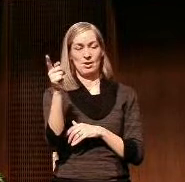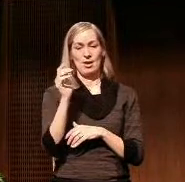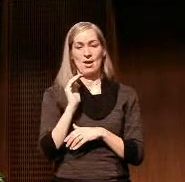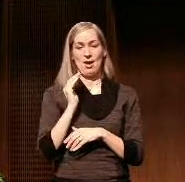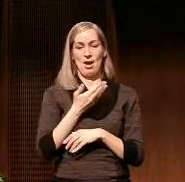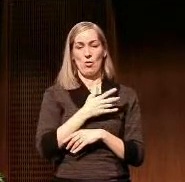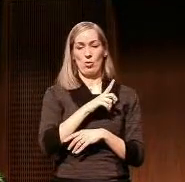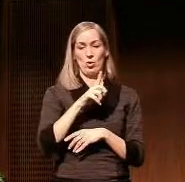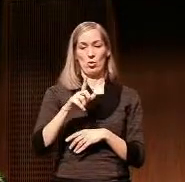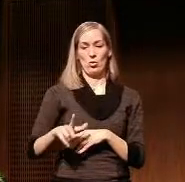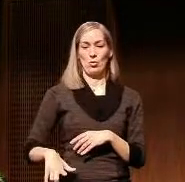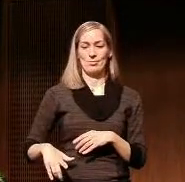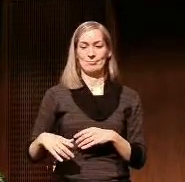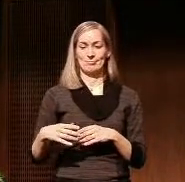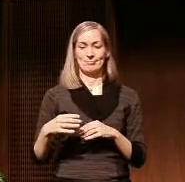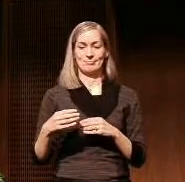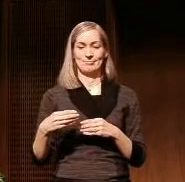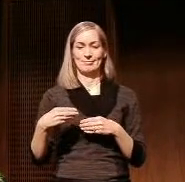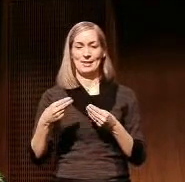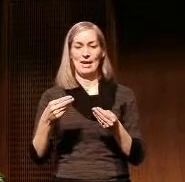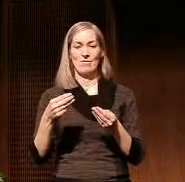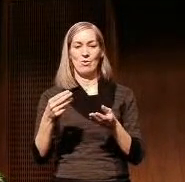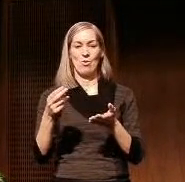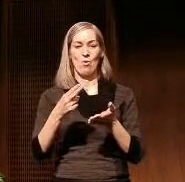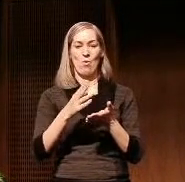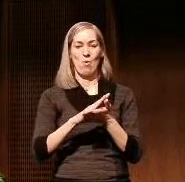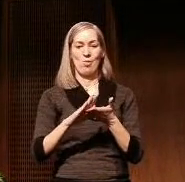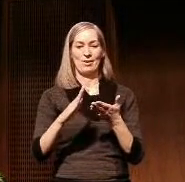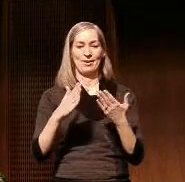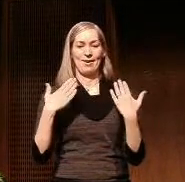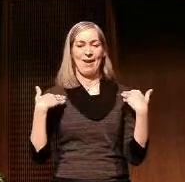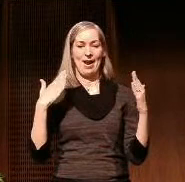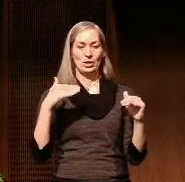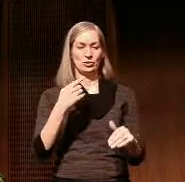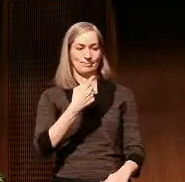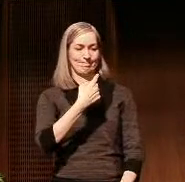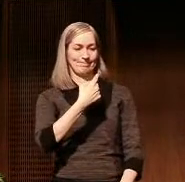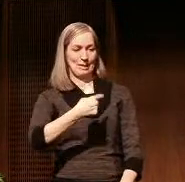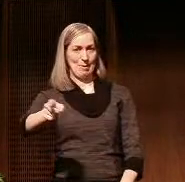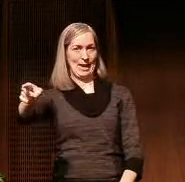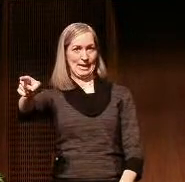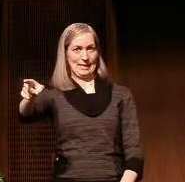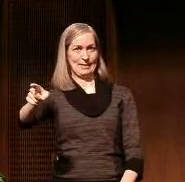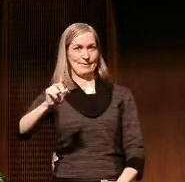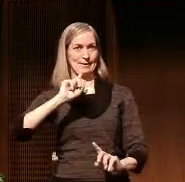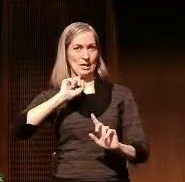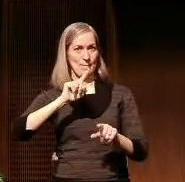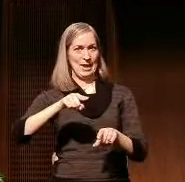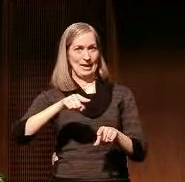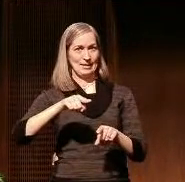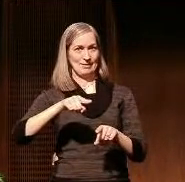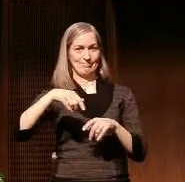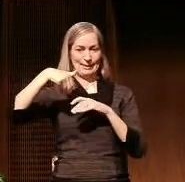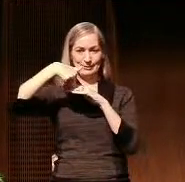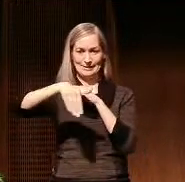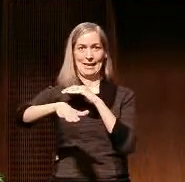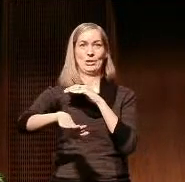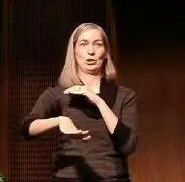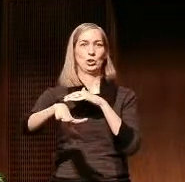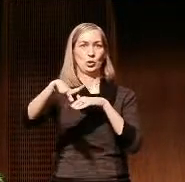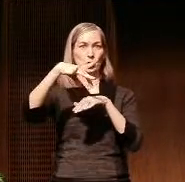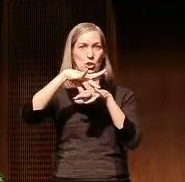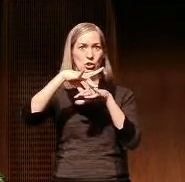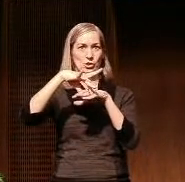our Lord gave the command to his holy angels, and they were dispatched to this earth